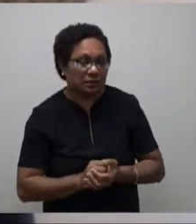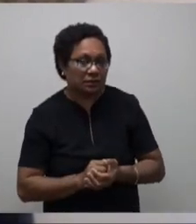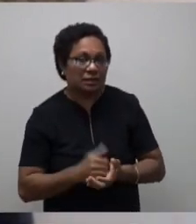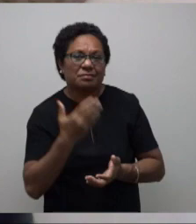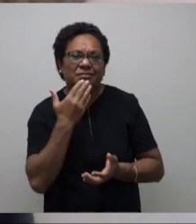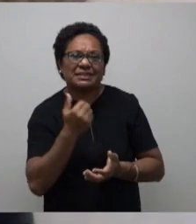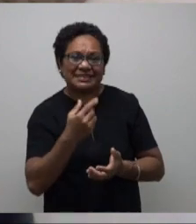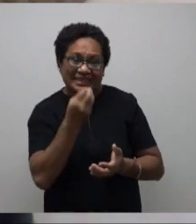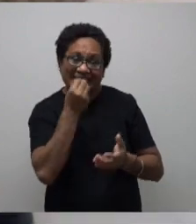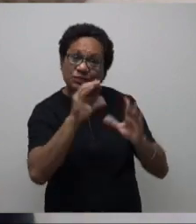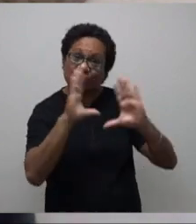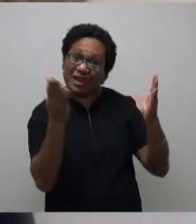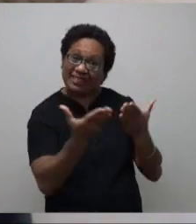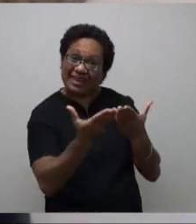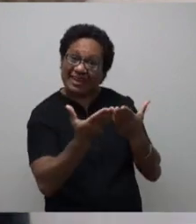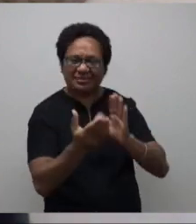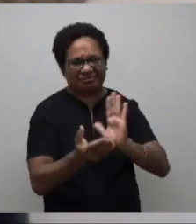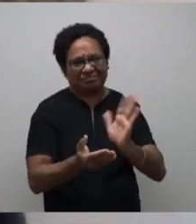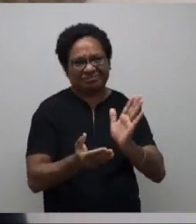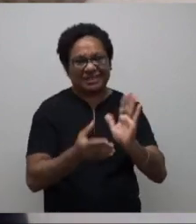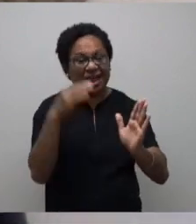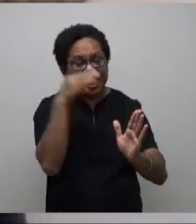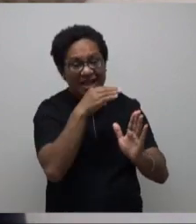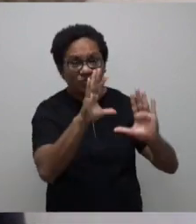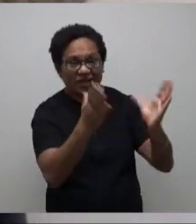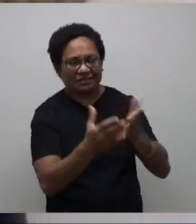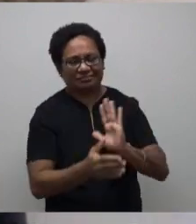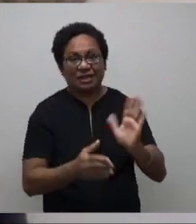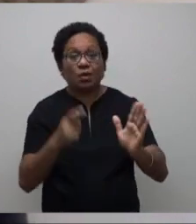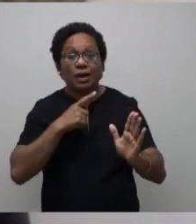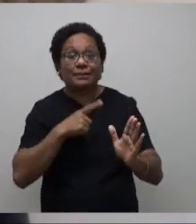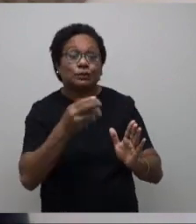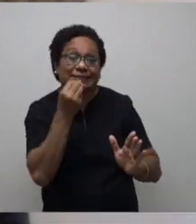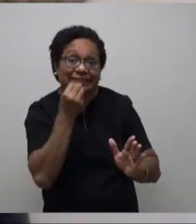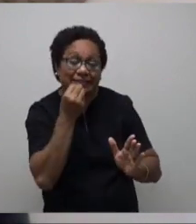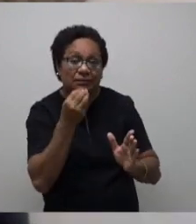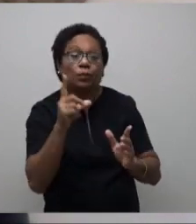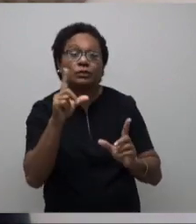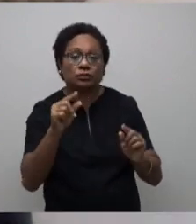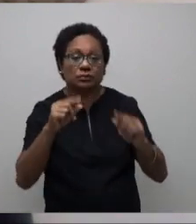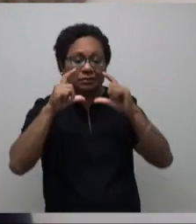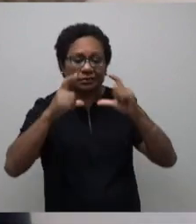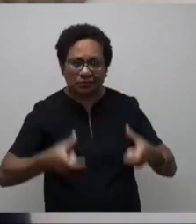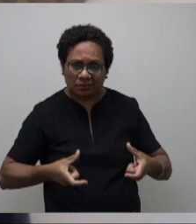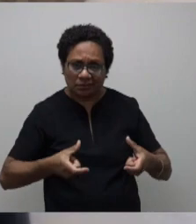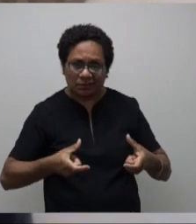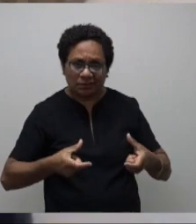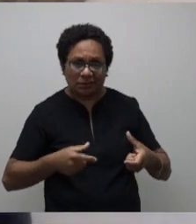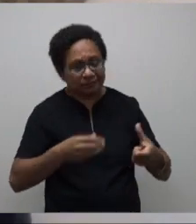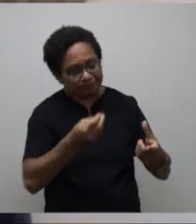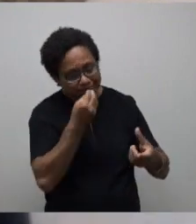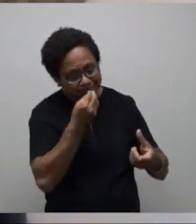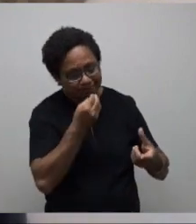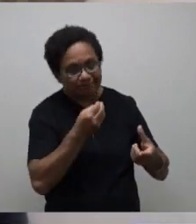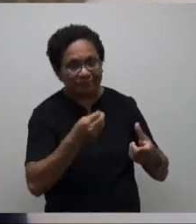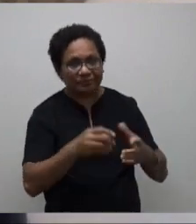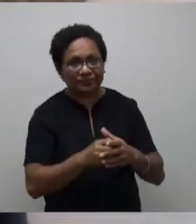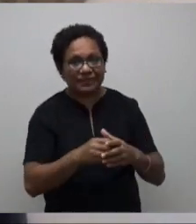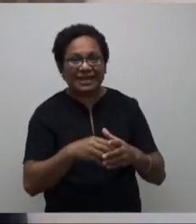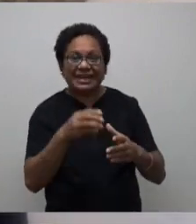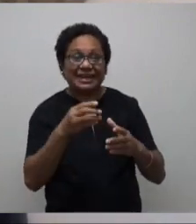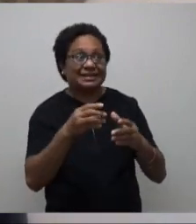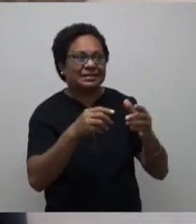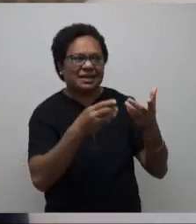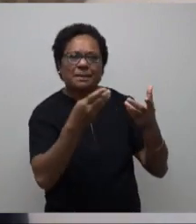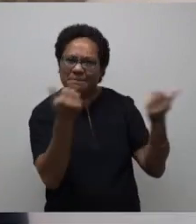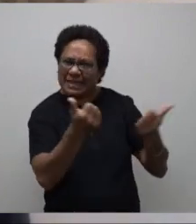with others during work. Why? Because you have to take your mask off to eat lunch. And most offices have a common office tea